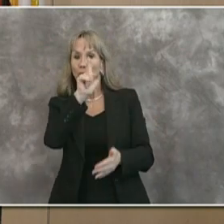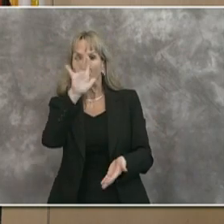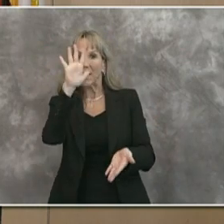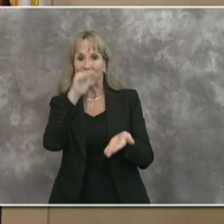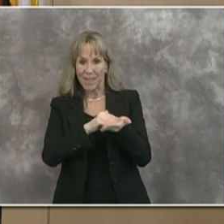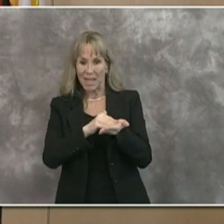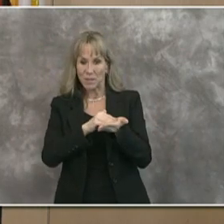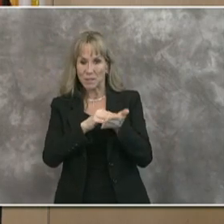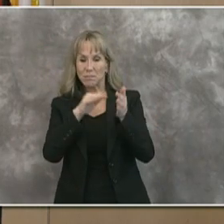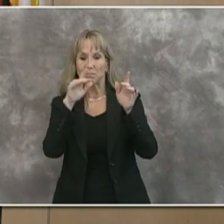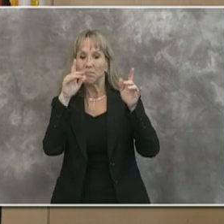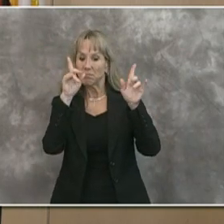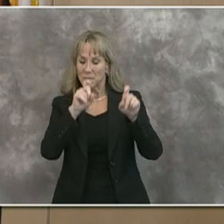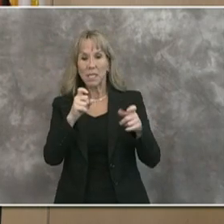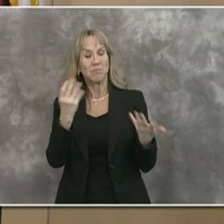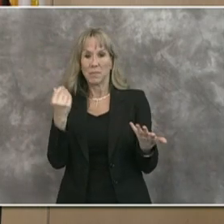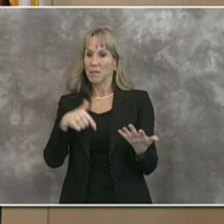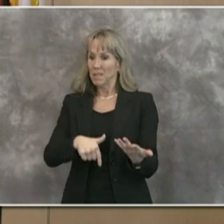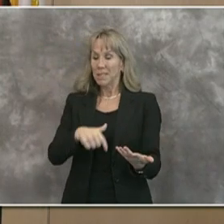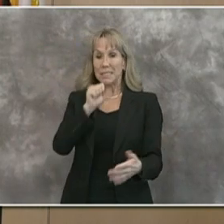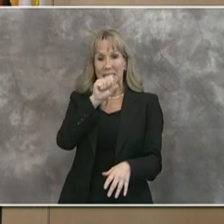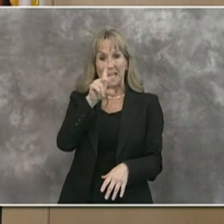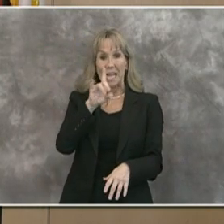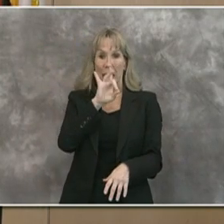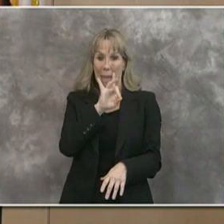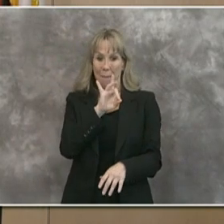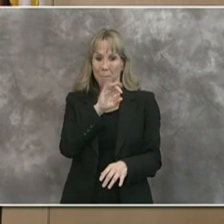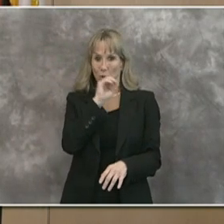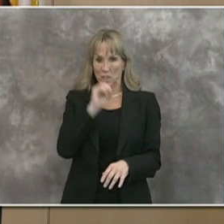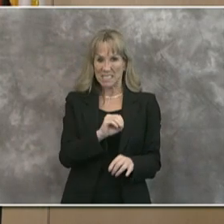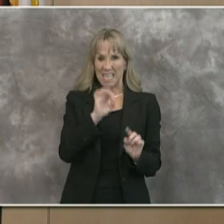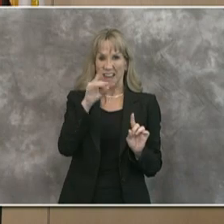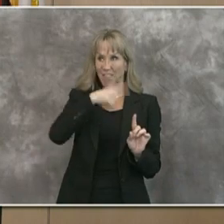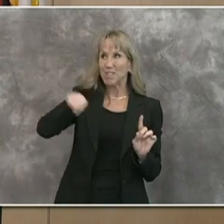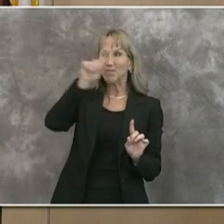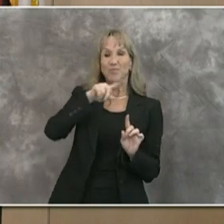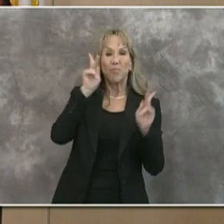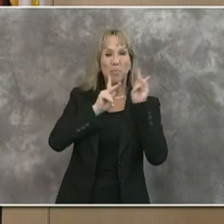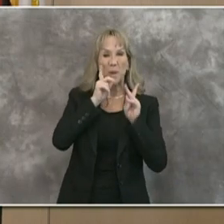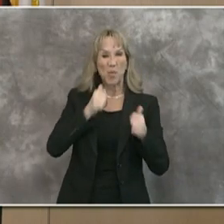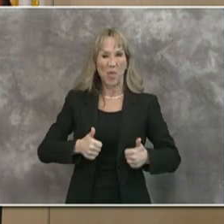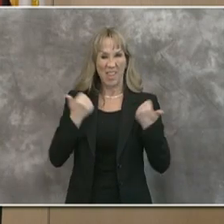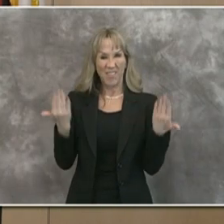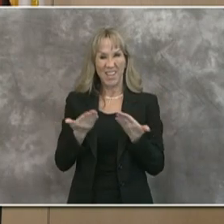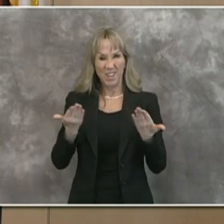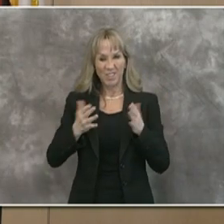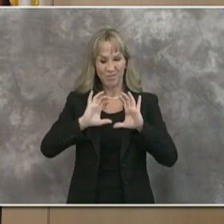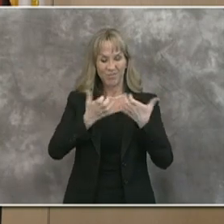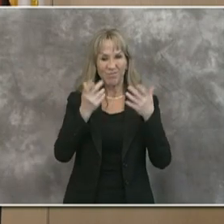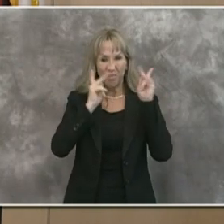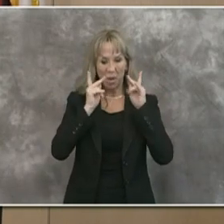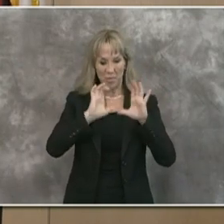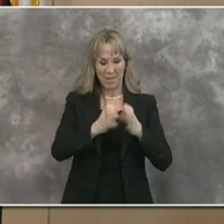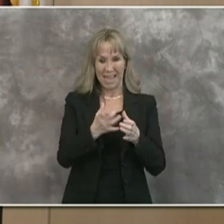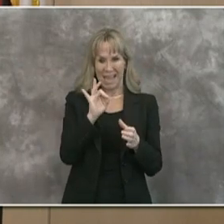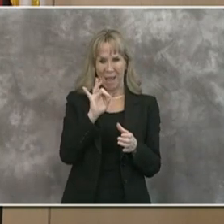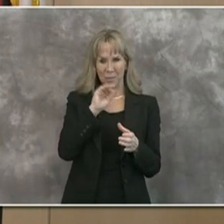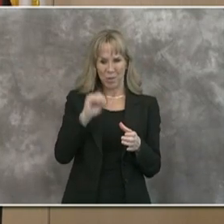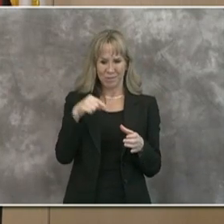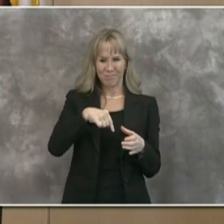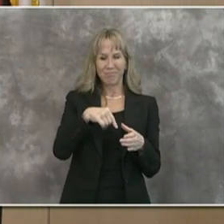Diego represents 8% of the statewide, of the state's population. So our portion of that would